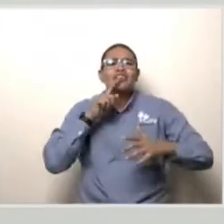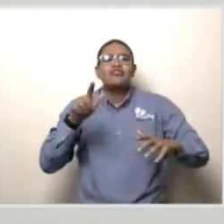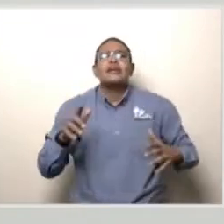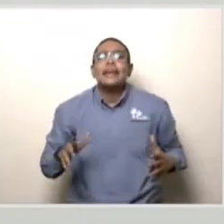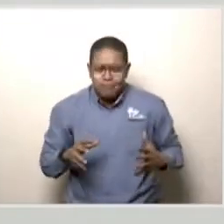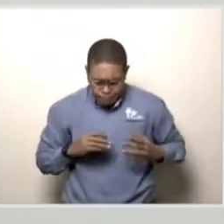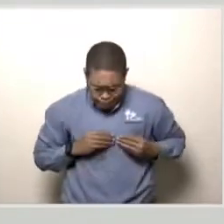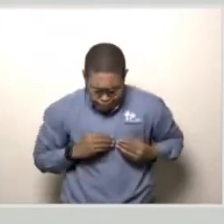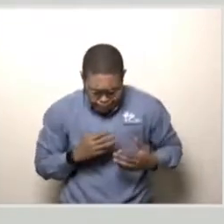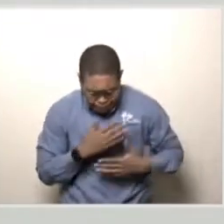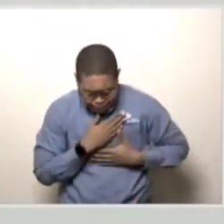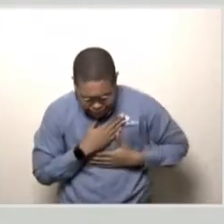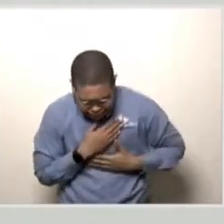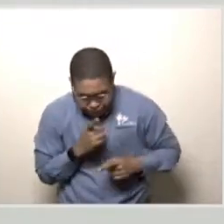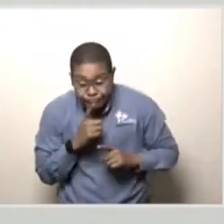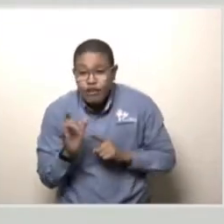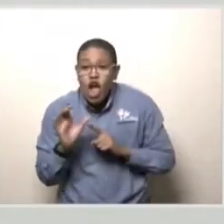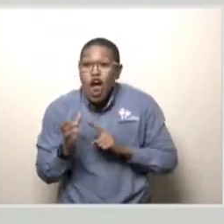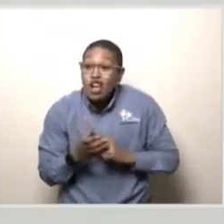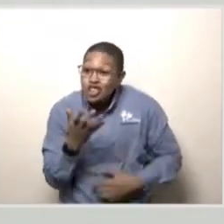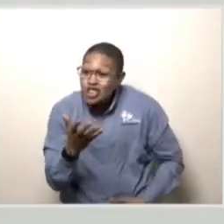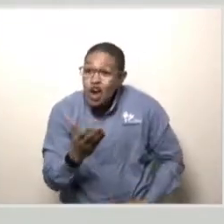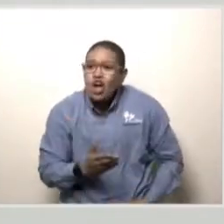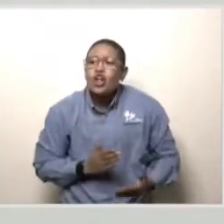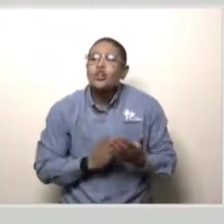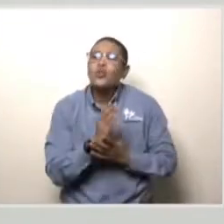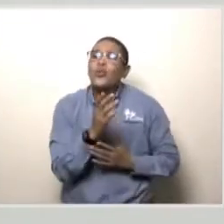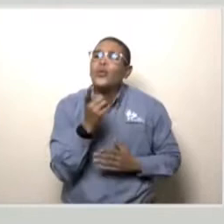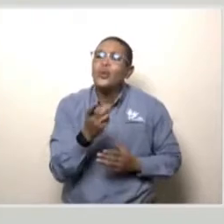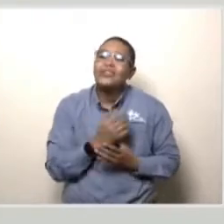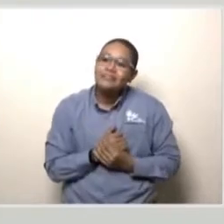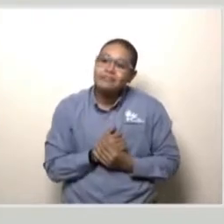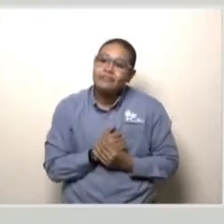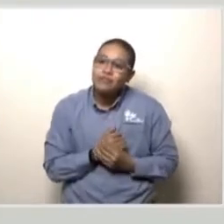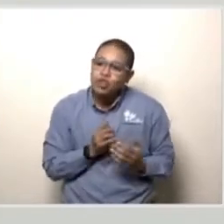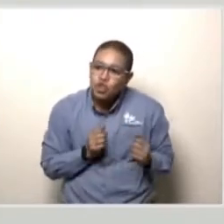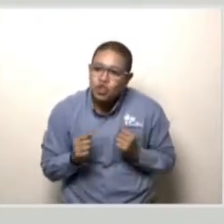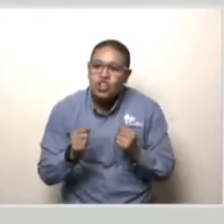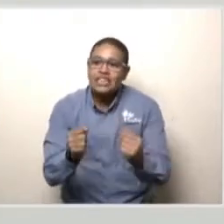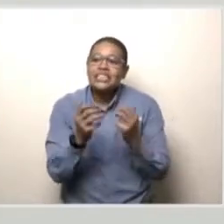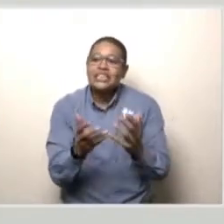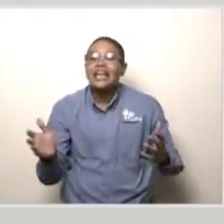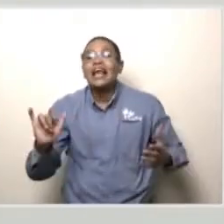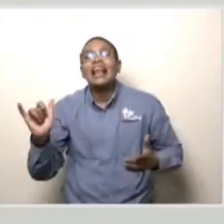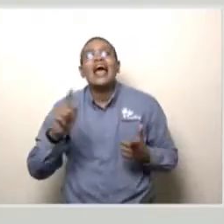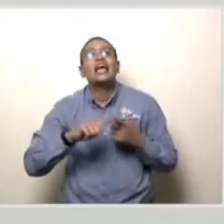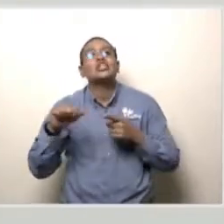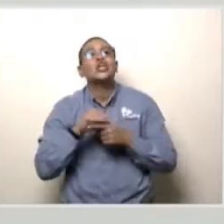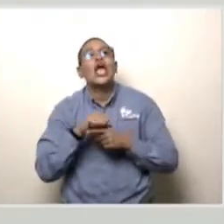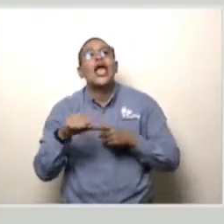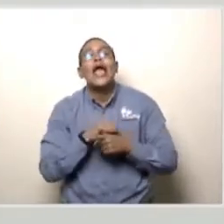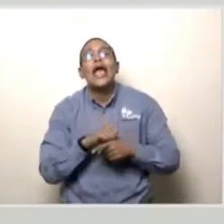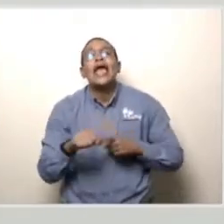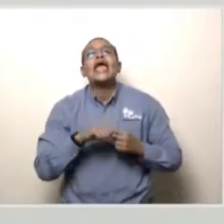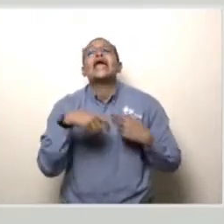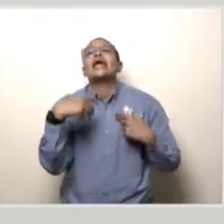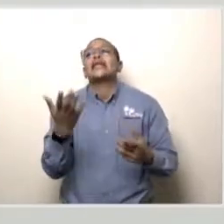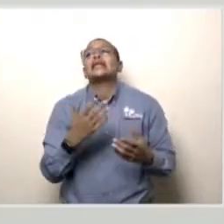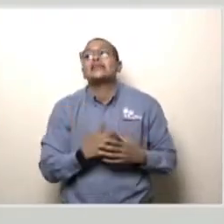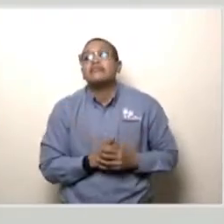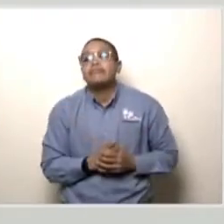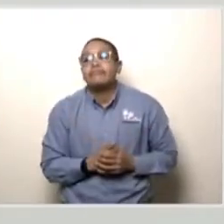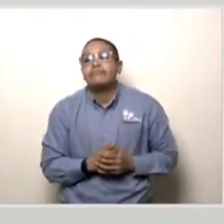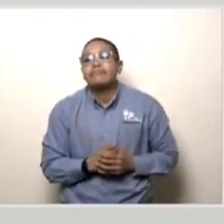embraces the culture through strategic things such as training, which